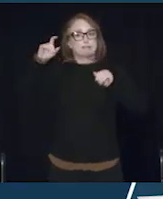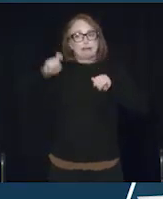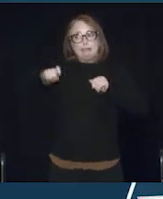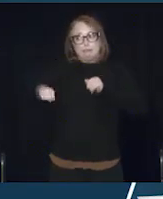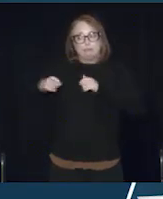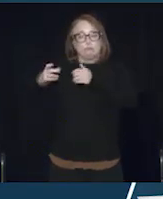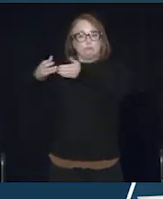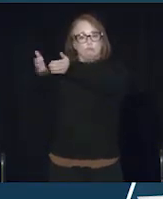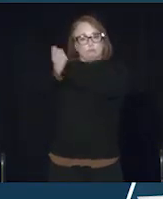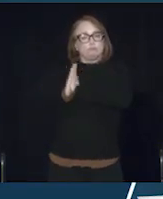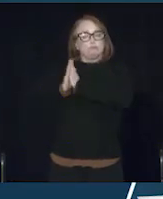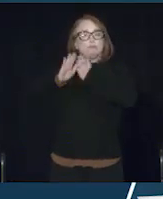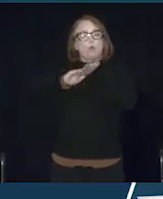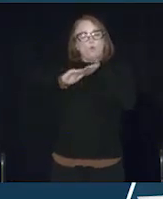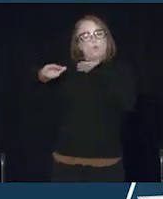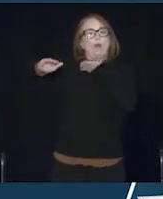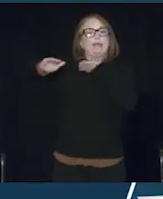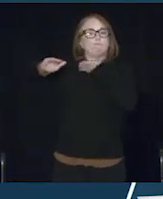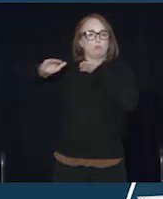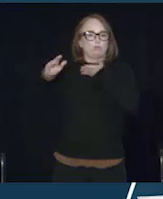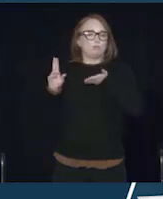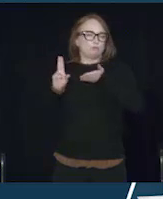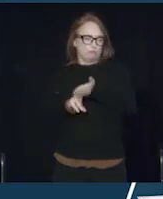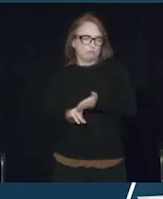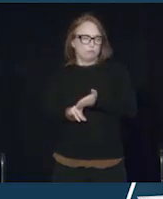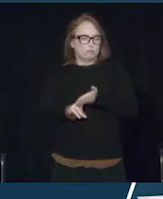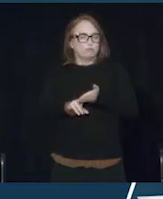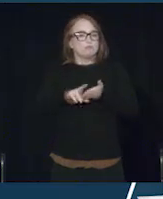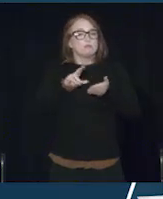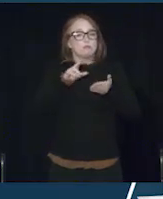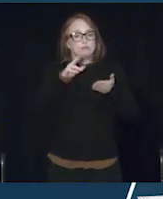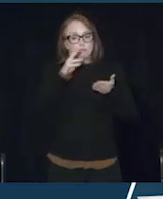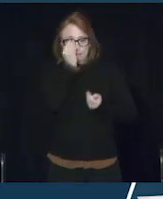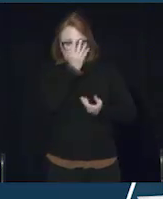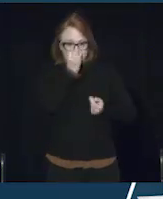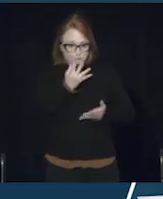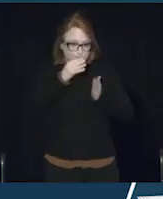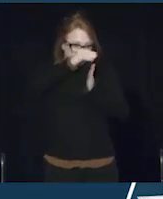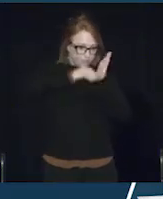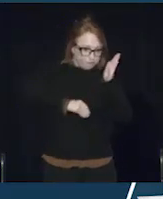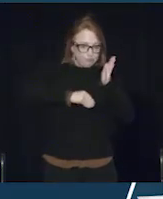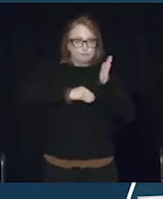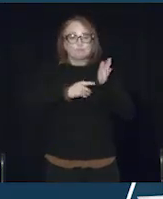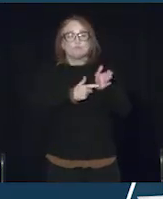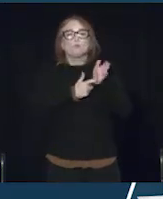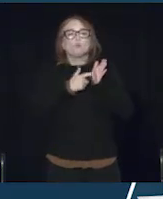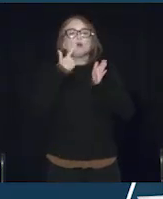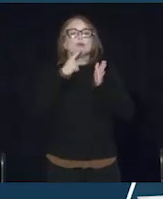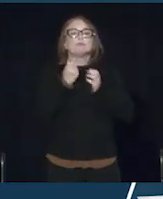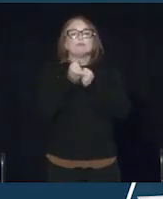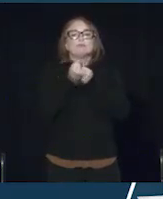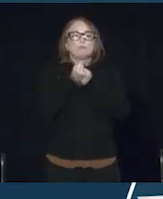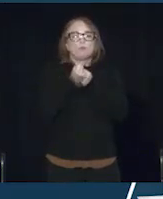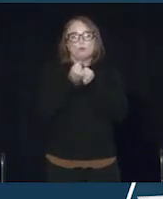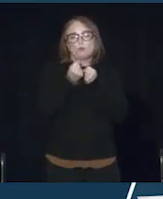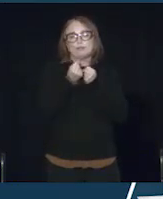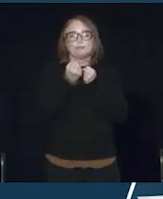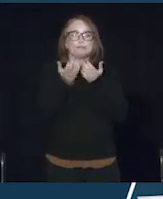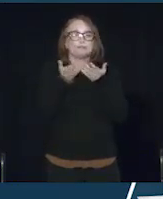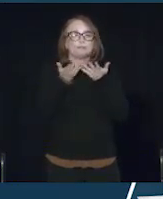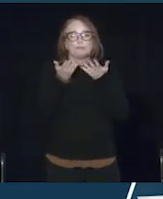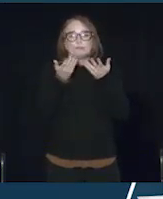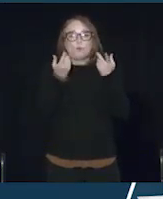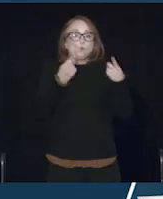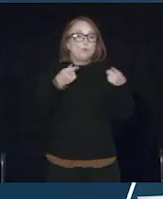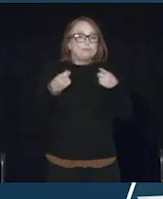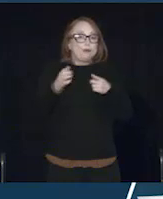enrollment. And what that means is that you produce information necessary to support what's